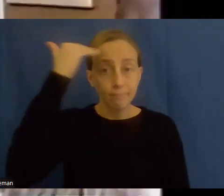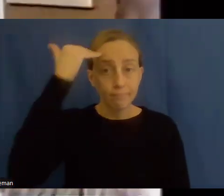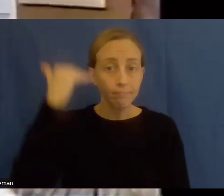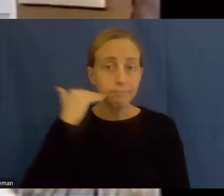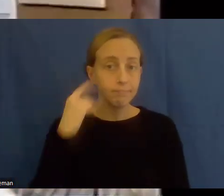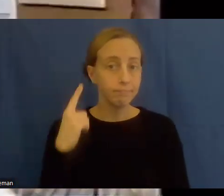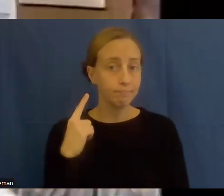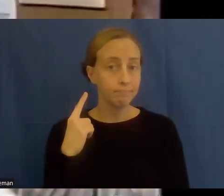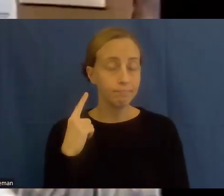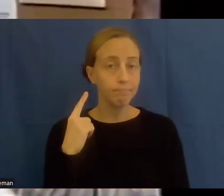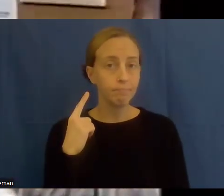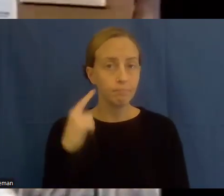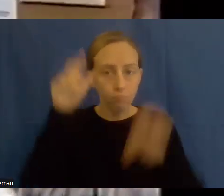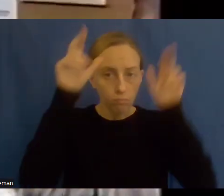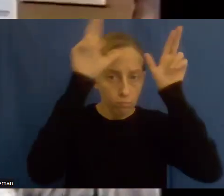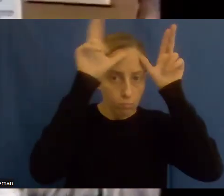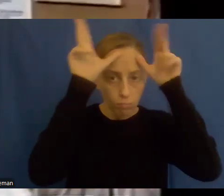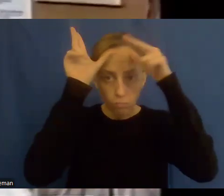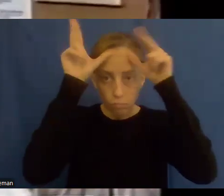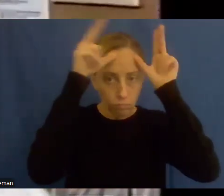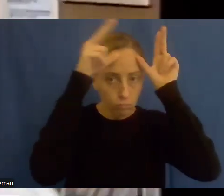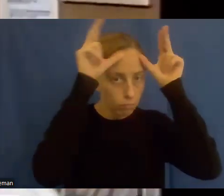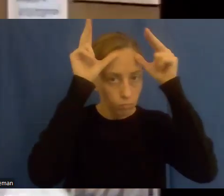receptors that are capable of